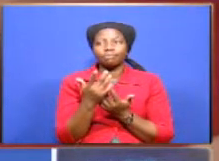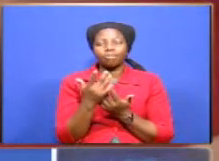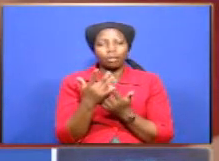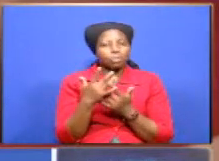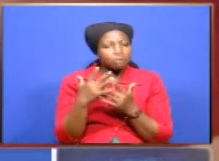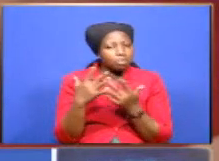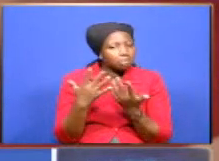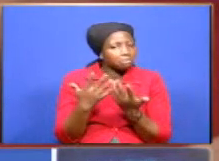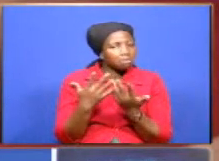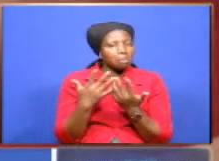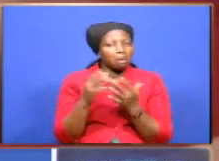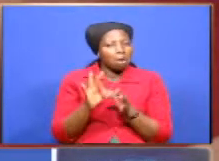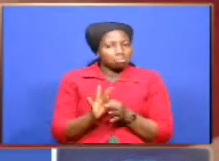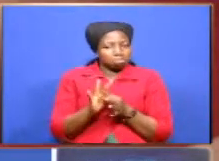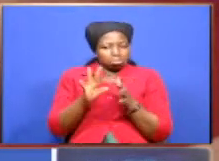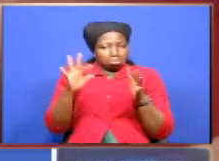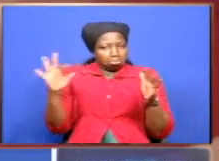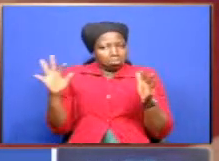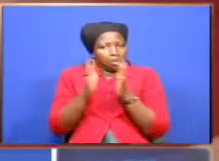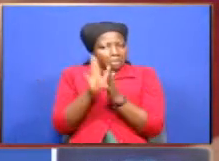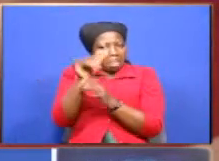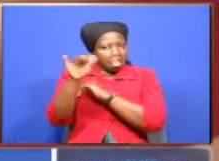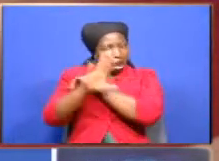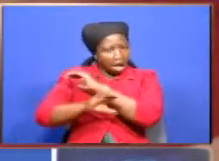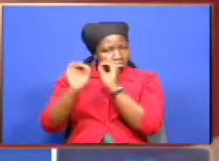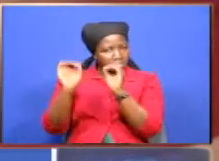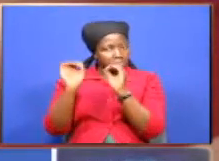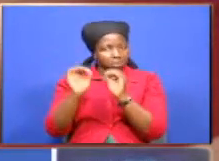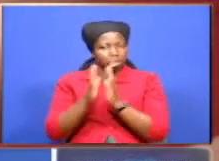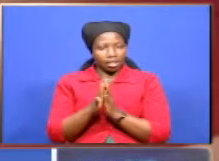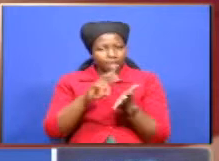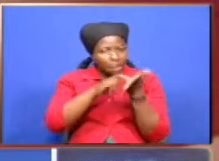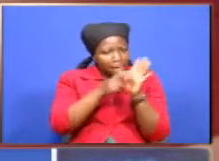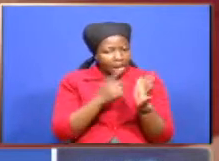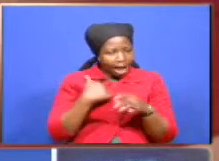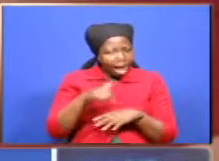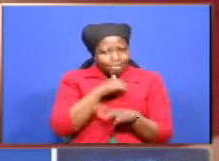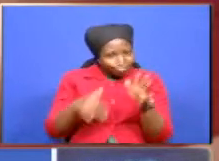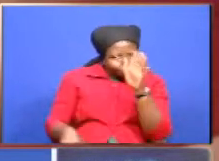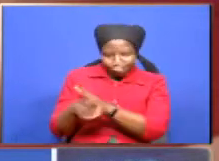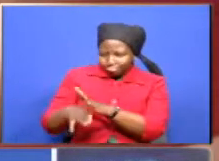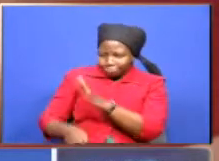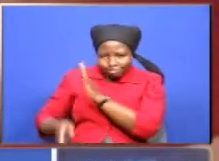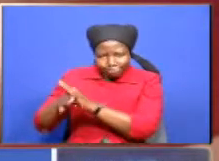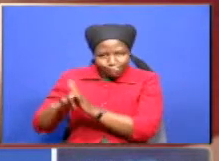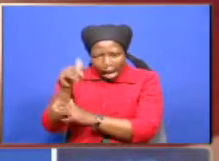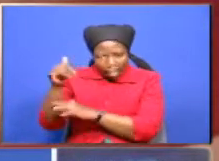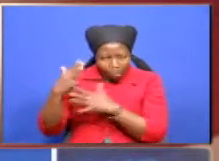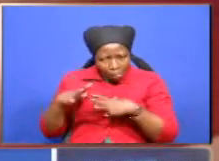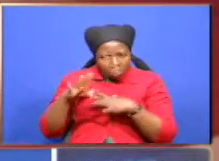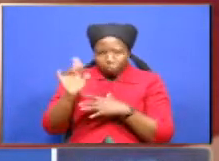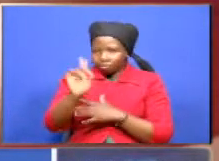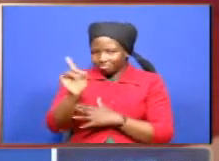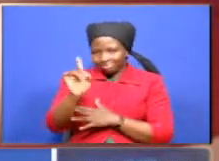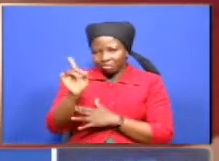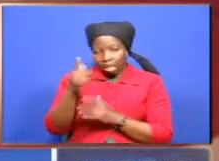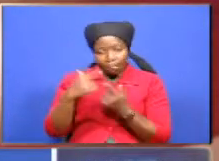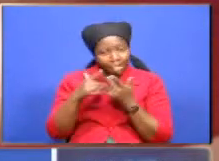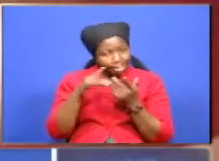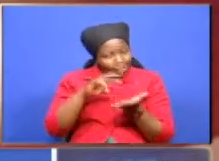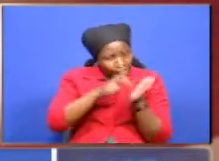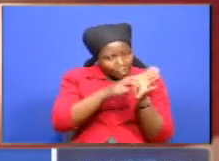relations. Does not mean that now we are chasing everybody away. It only means that for the time